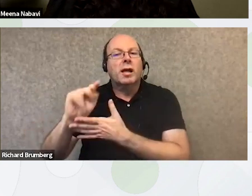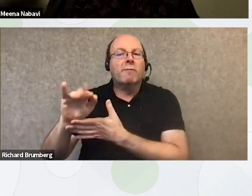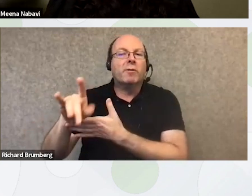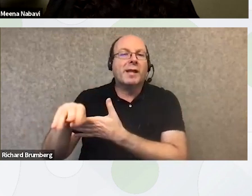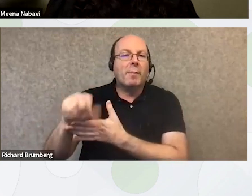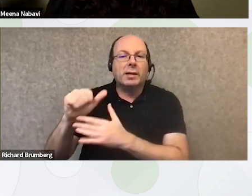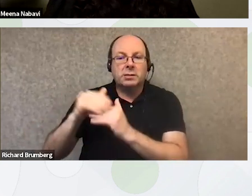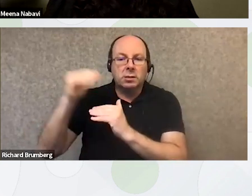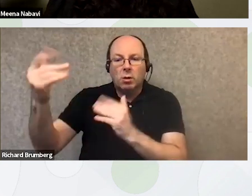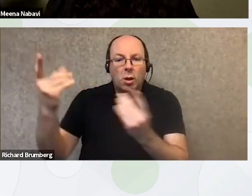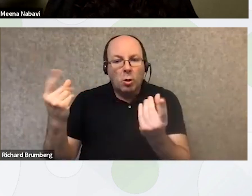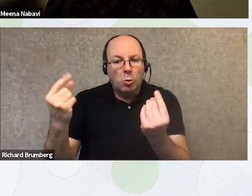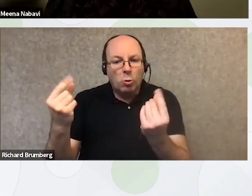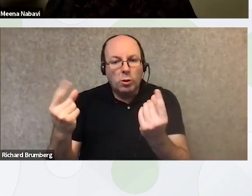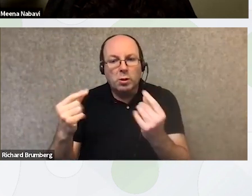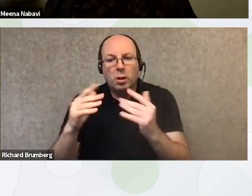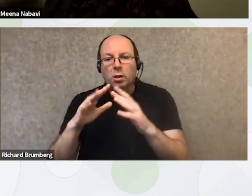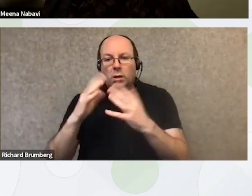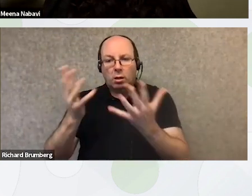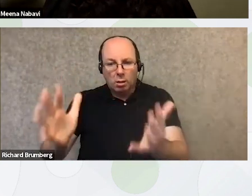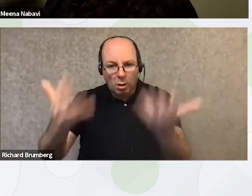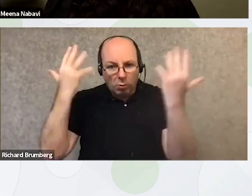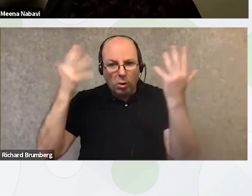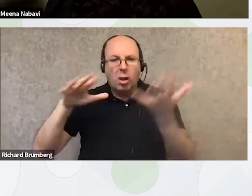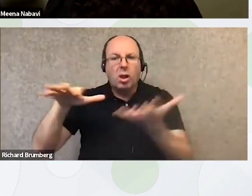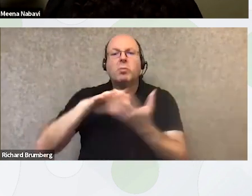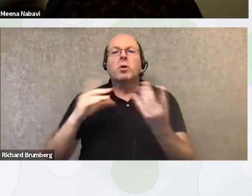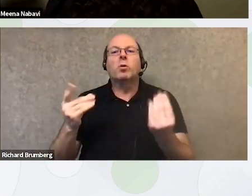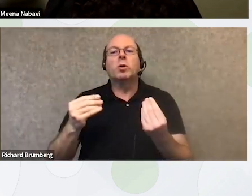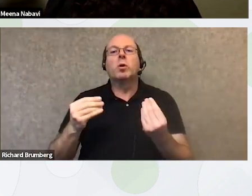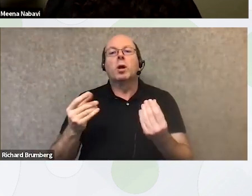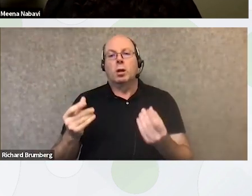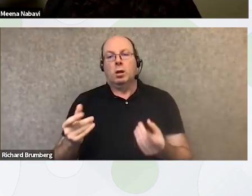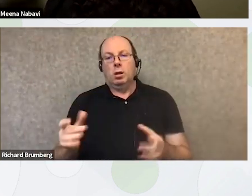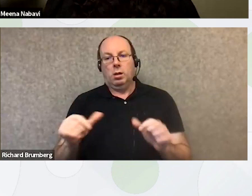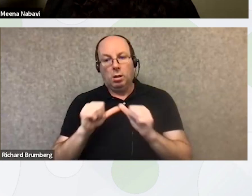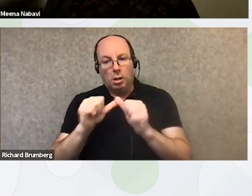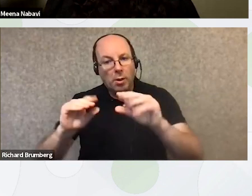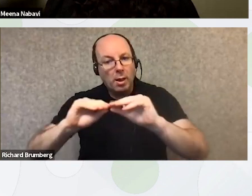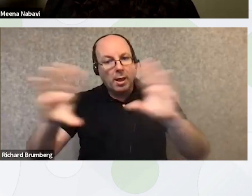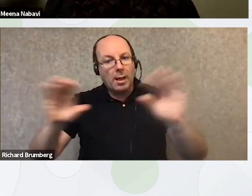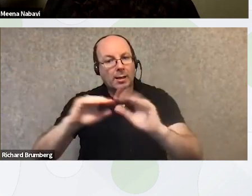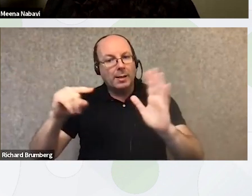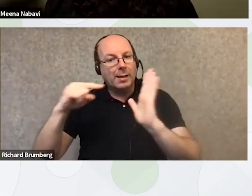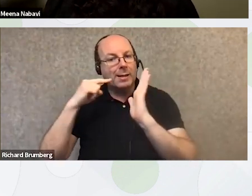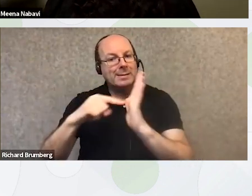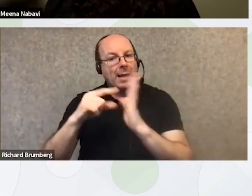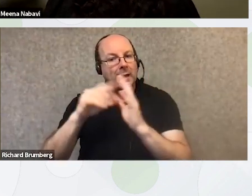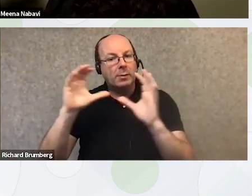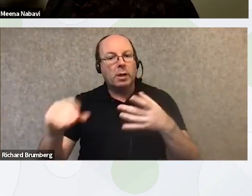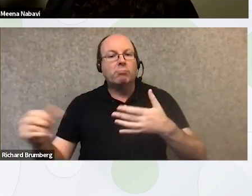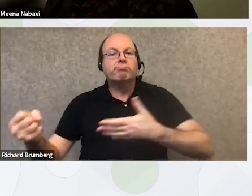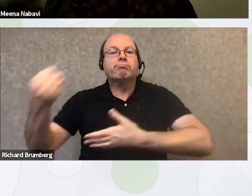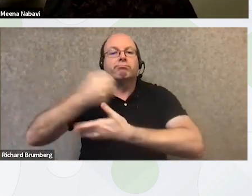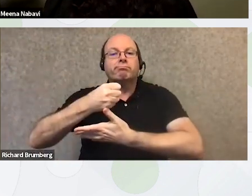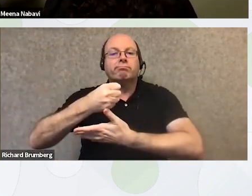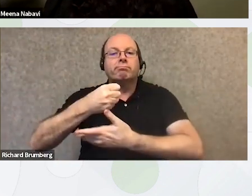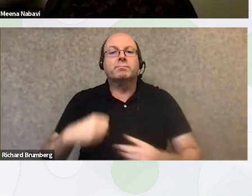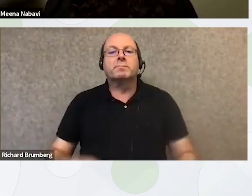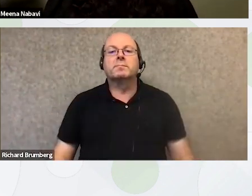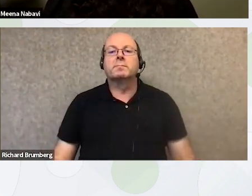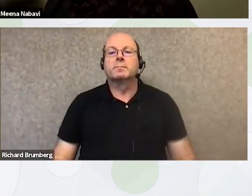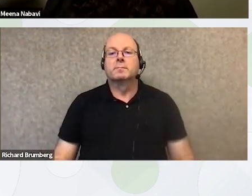reduce information overload and confusion by prioritizing consistent and clear science communication. This webinar is